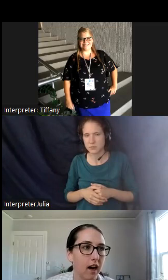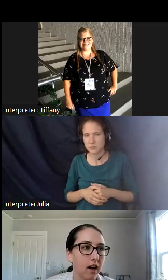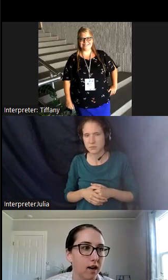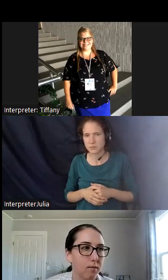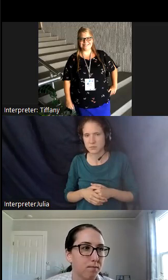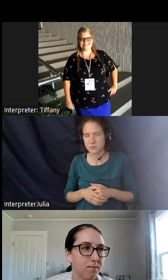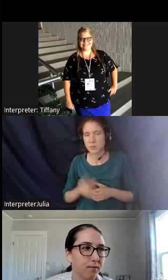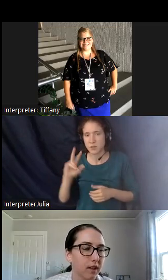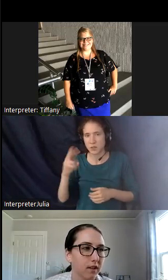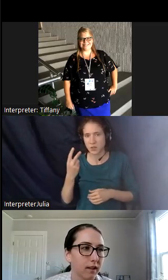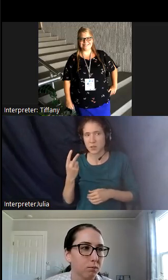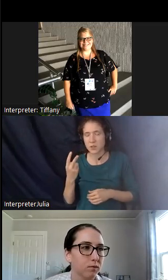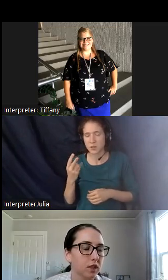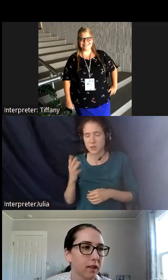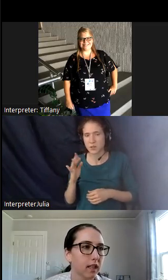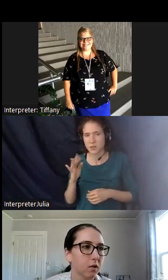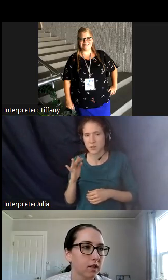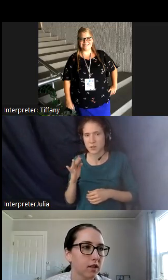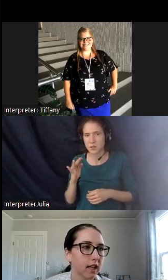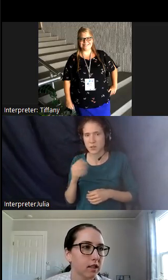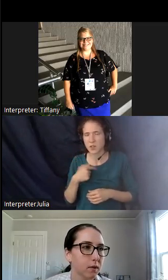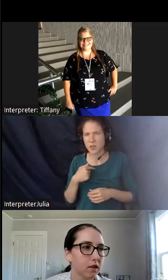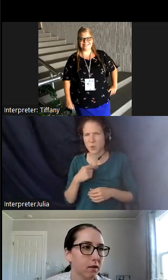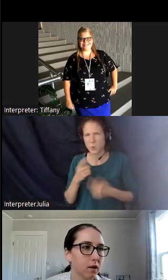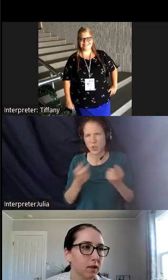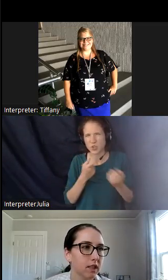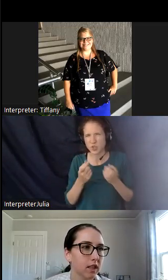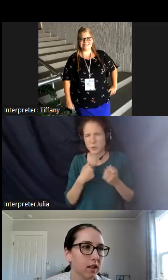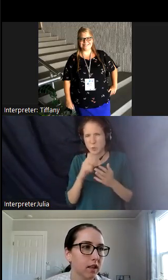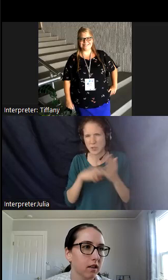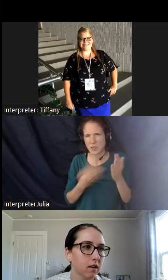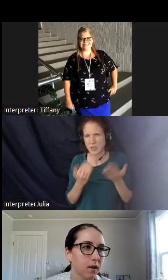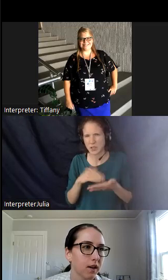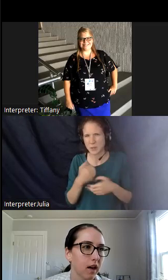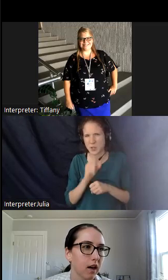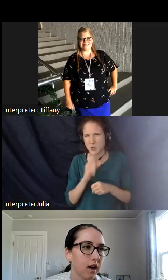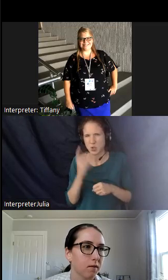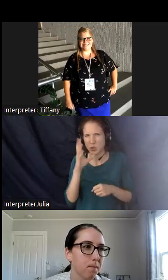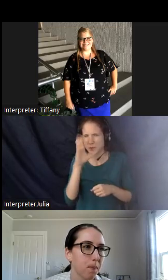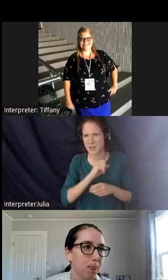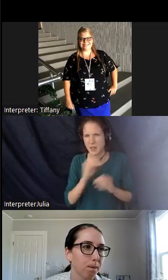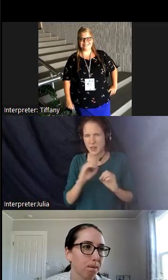secondly, I'm just reading the questions again to make sure I'm not missing anything.